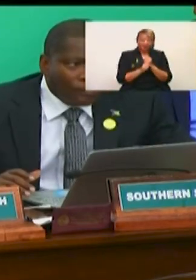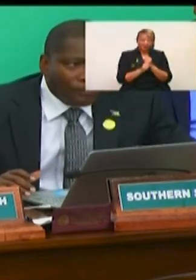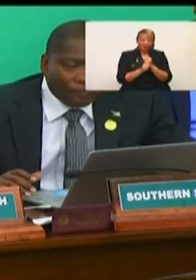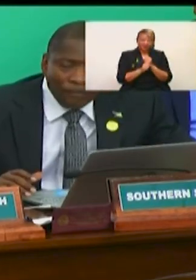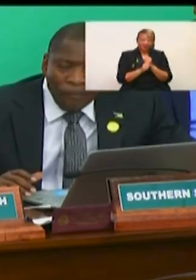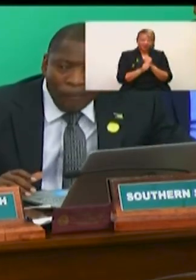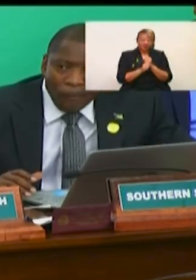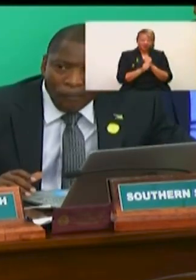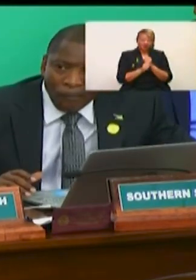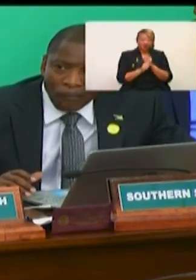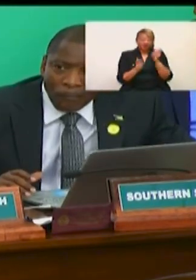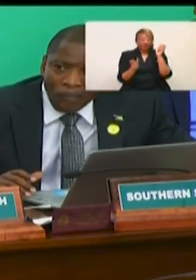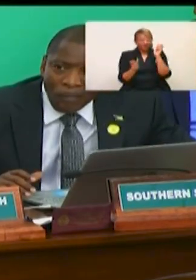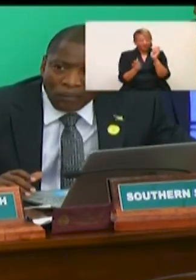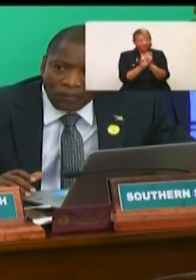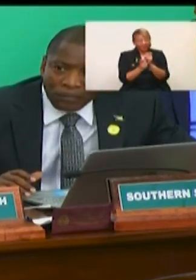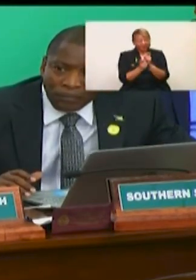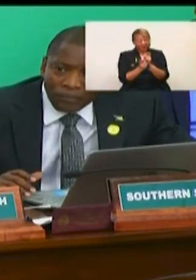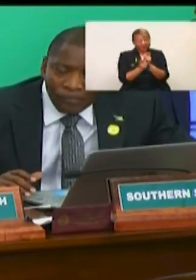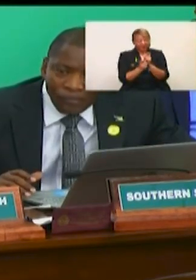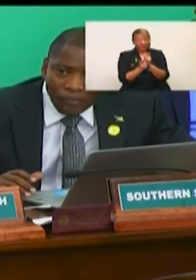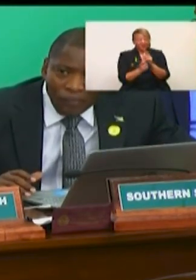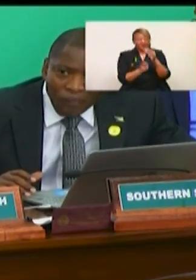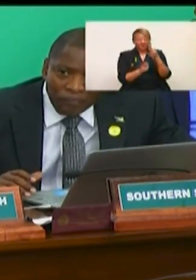The government is receiving, to give the exact amount,